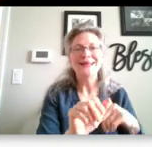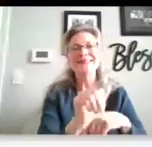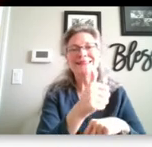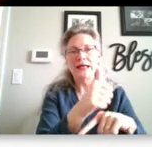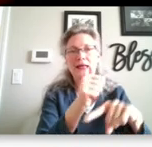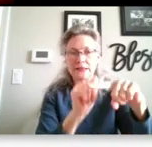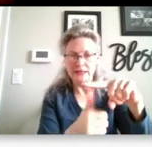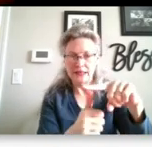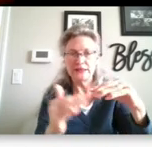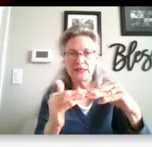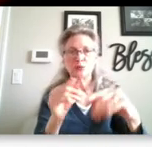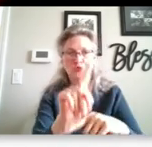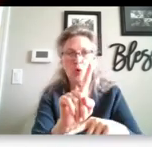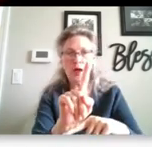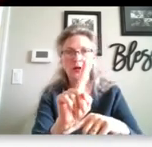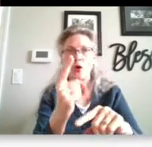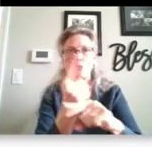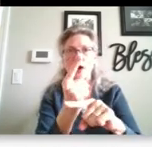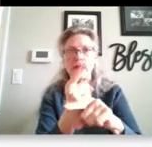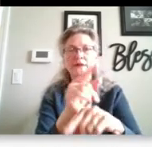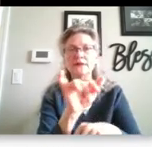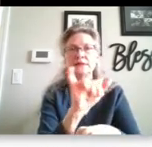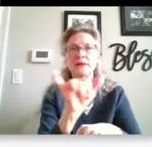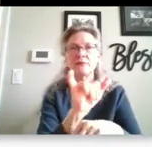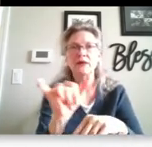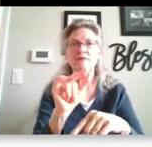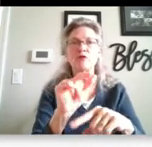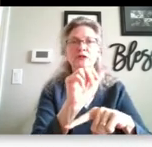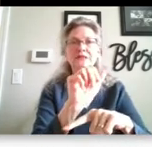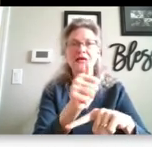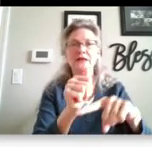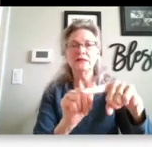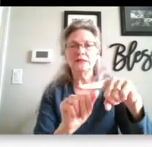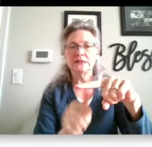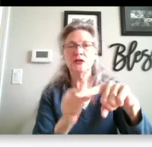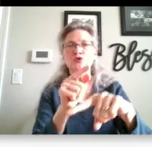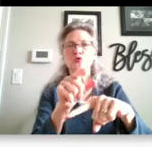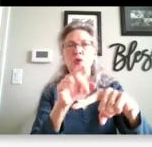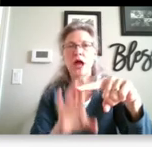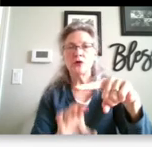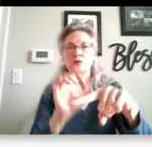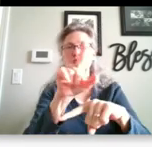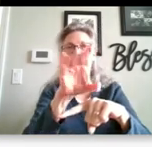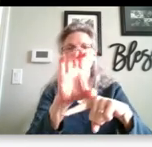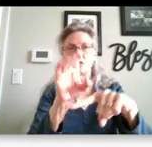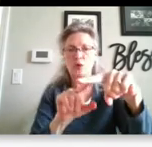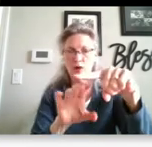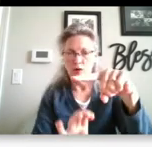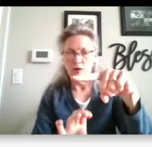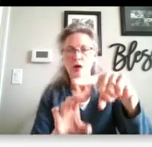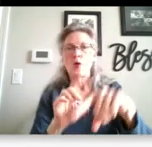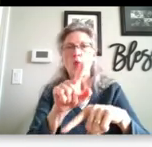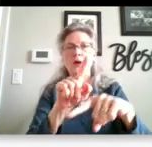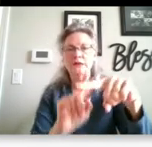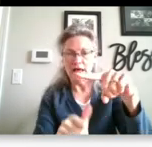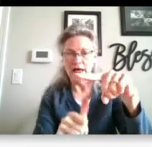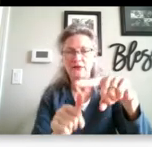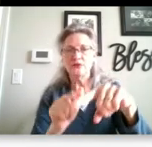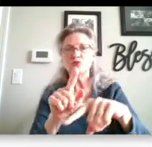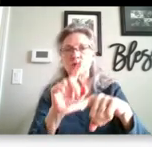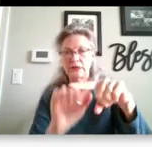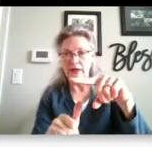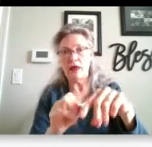1/1, right? And the same thing goes for tenths to hundredths. Tenths are 1/10 of a hundredths,